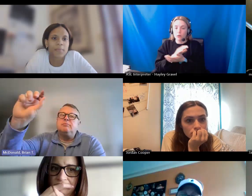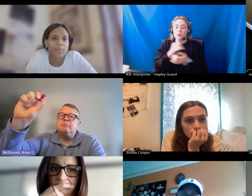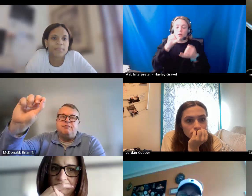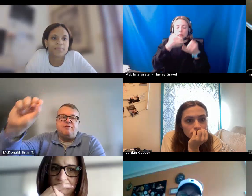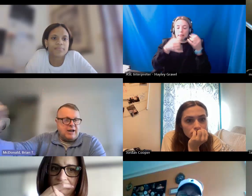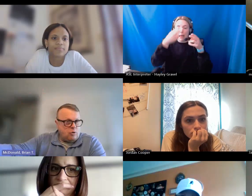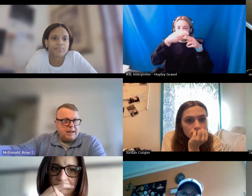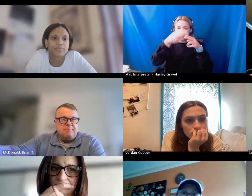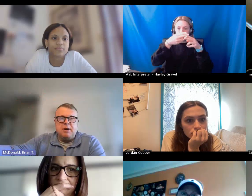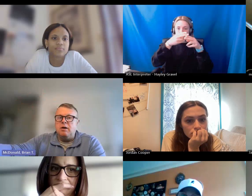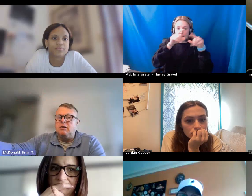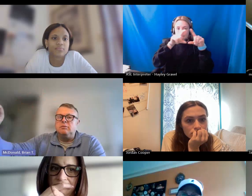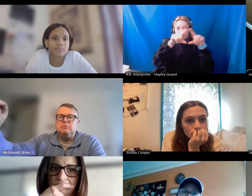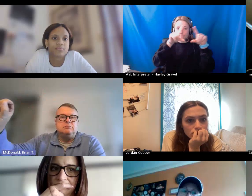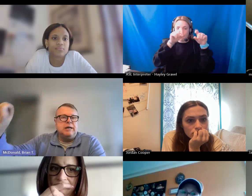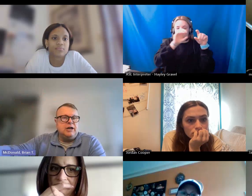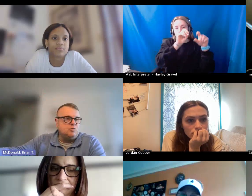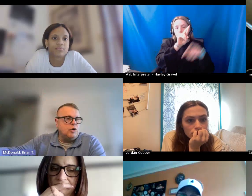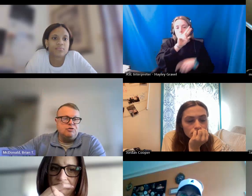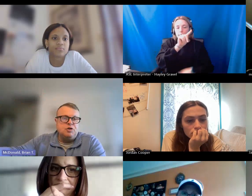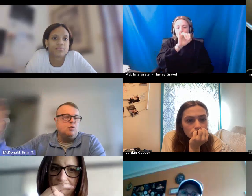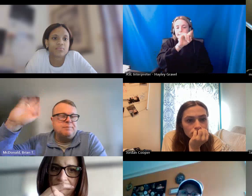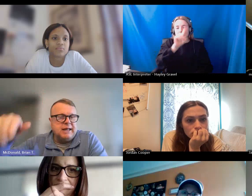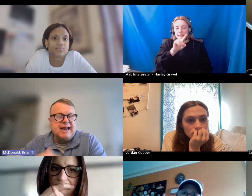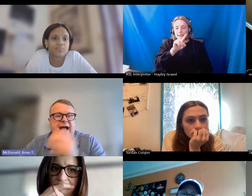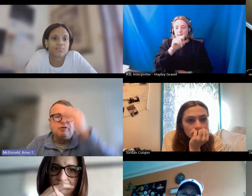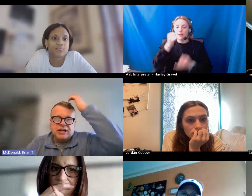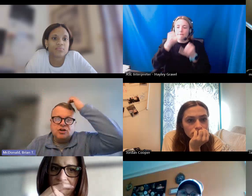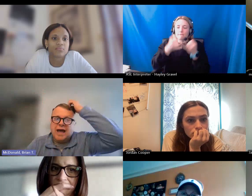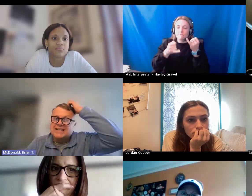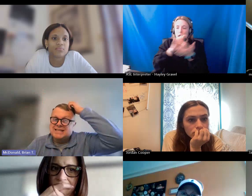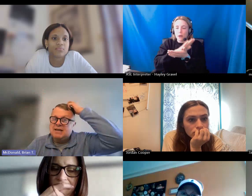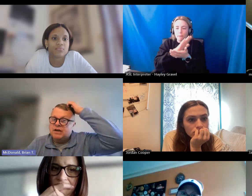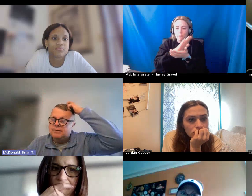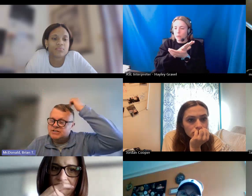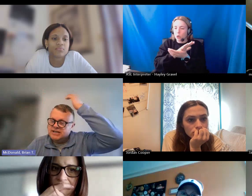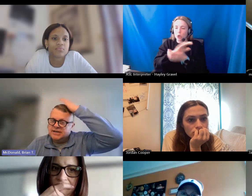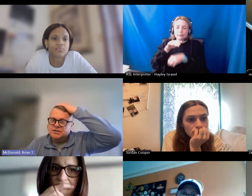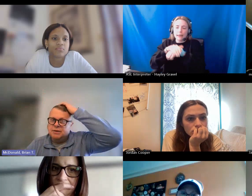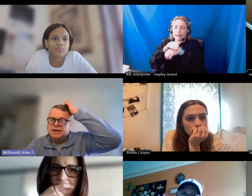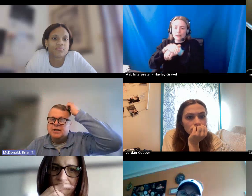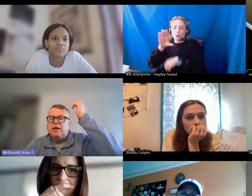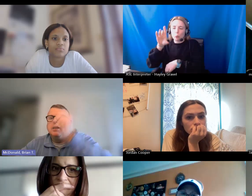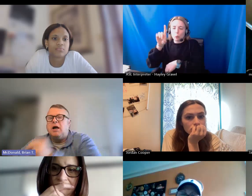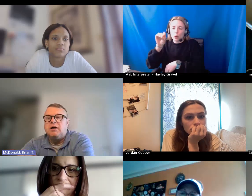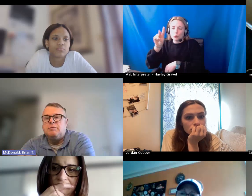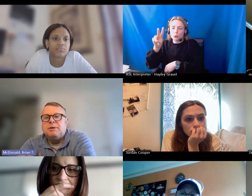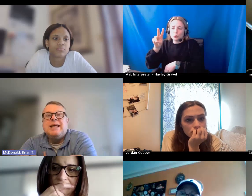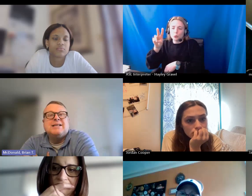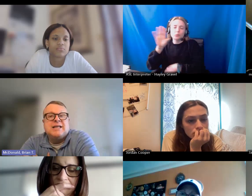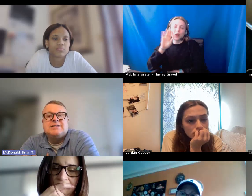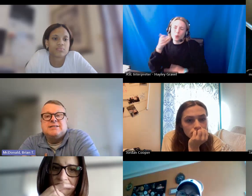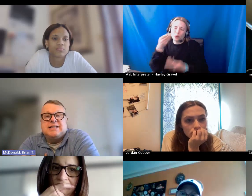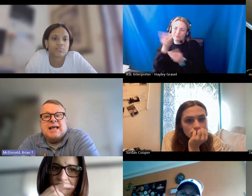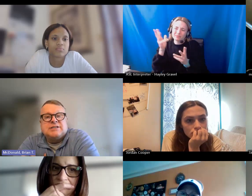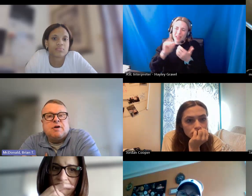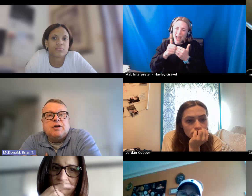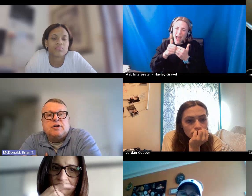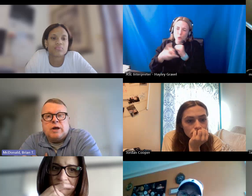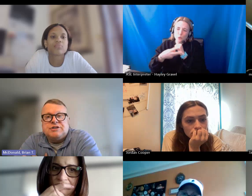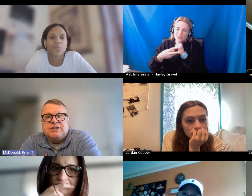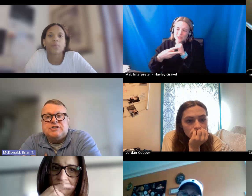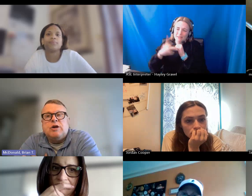name, final paper, English 102 or something like that. I'll tell you how to save it and send it to me. Okay. But yes, that's